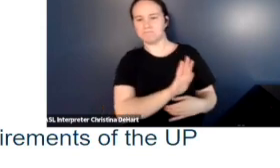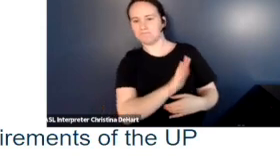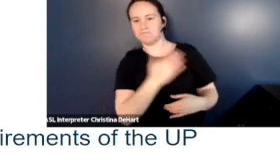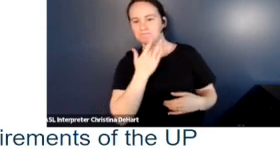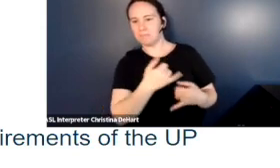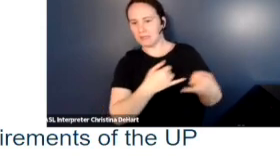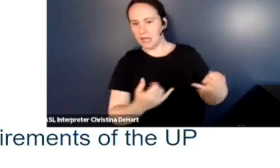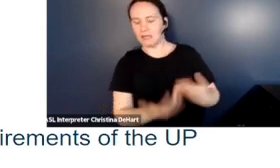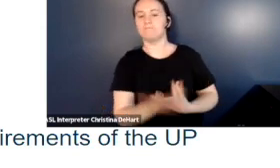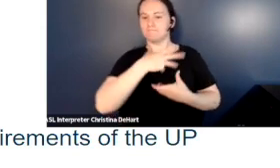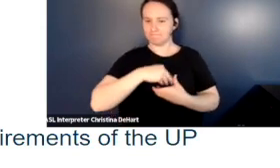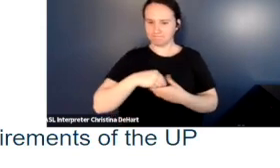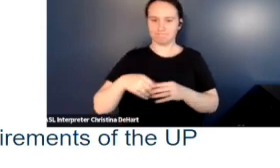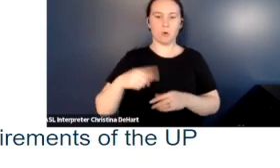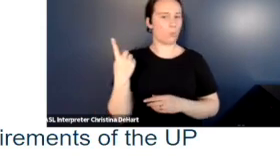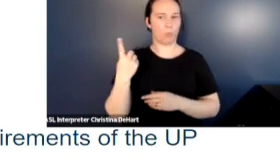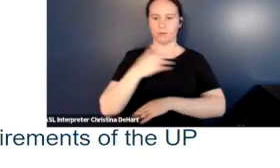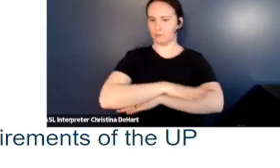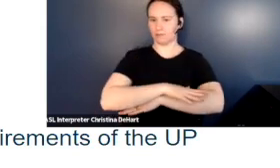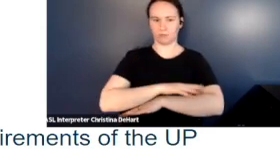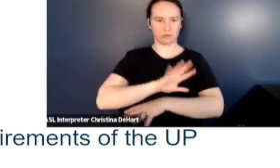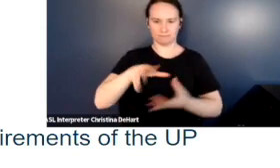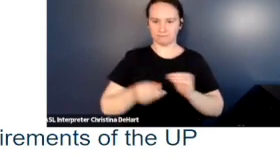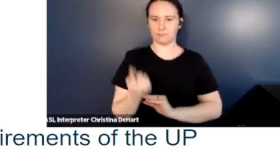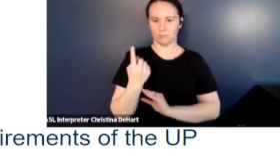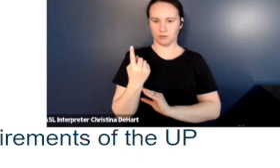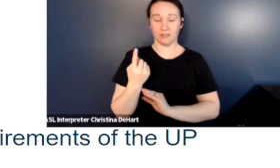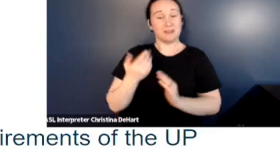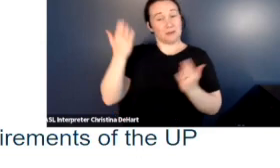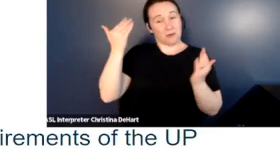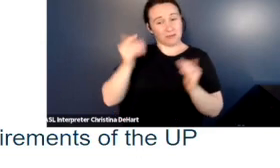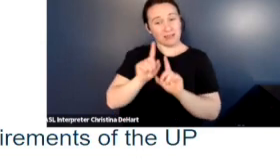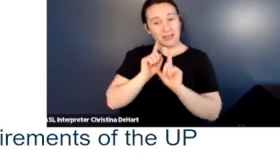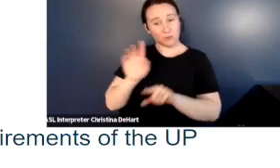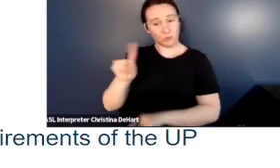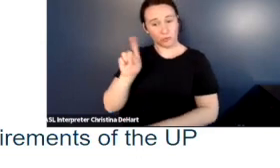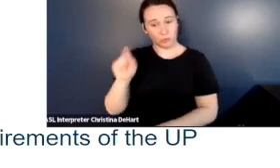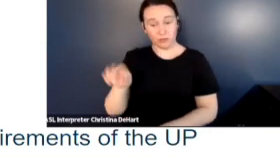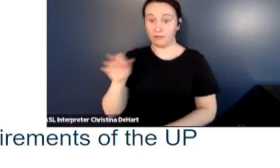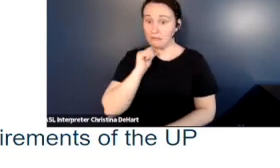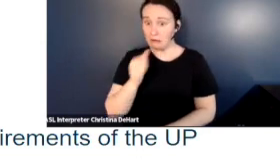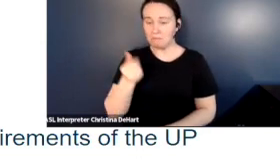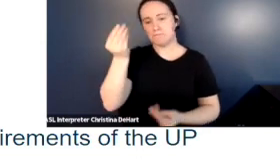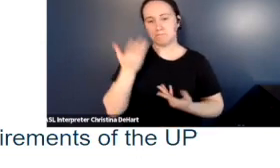that. So I hope that answers the question. If not, please let me know.